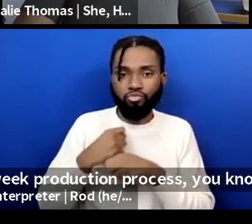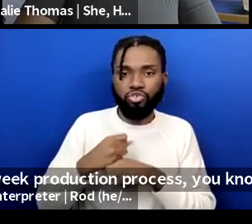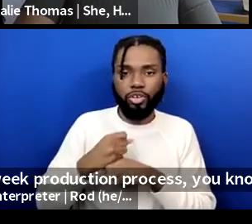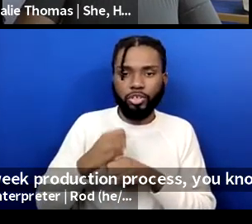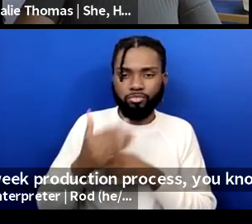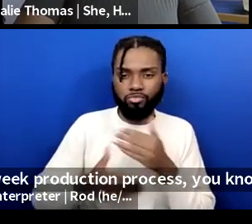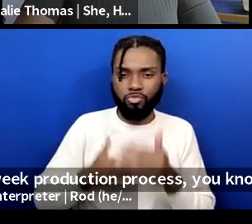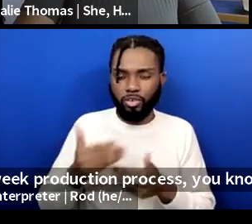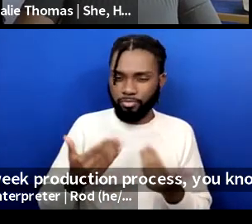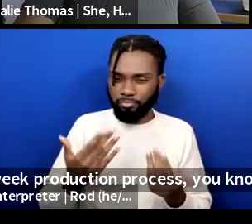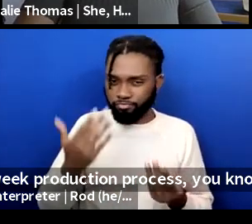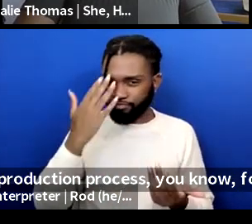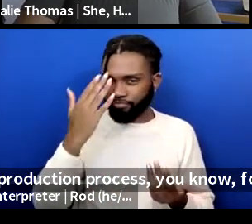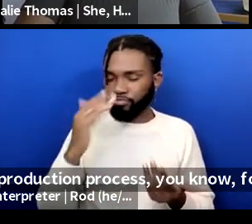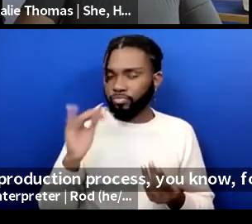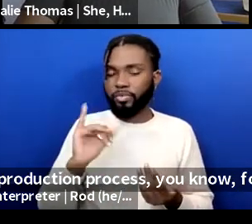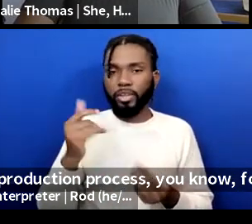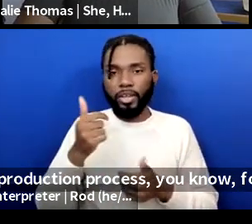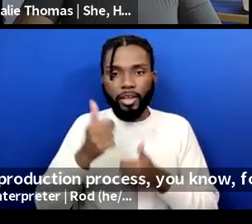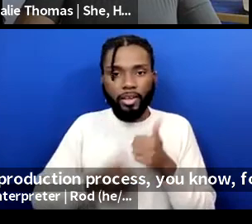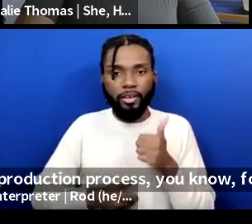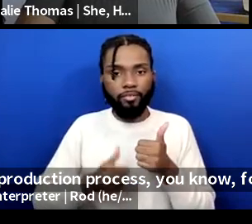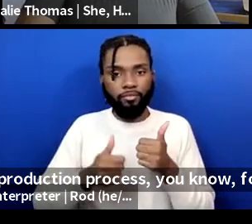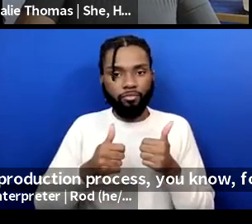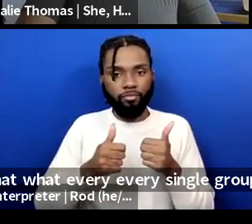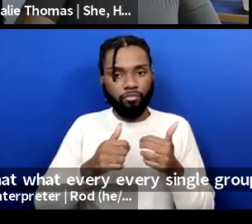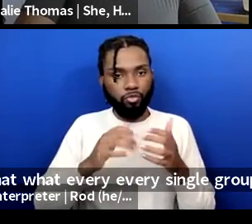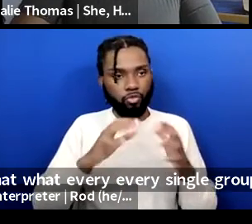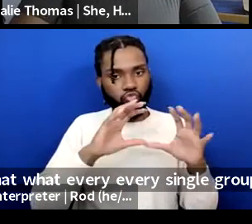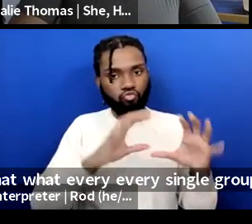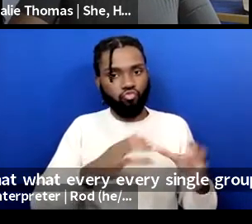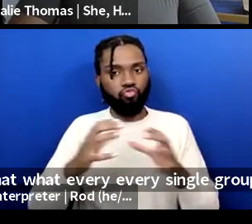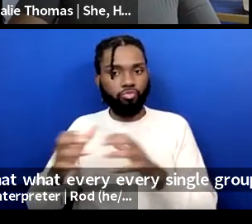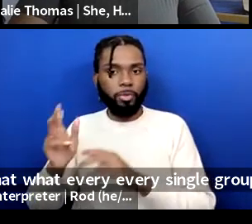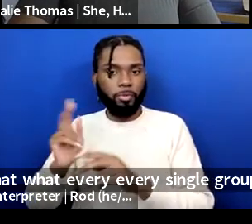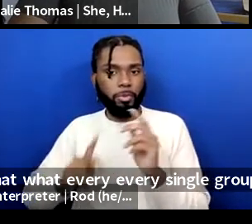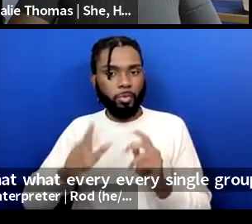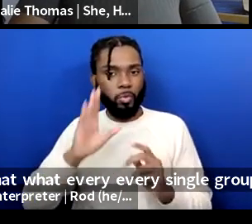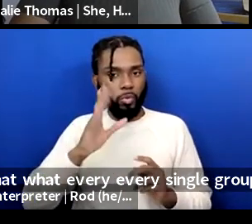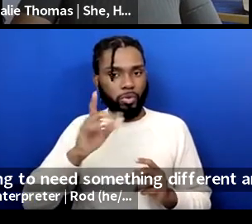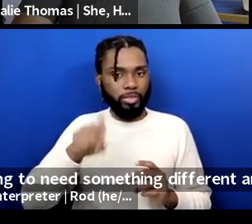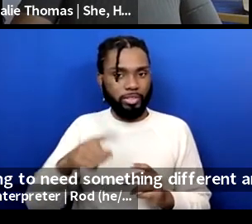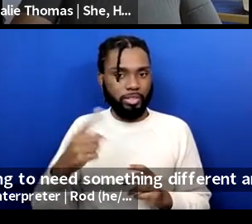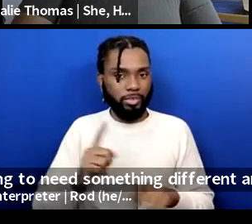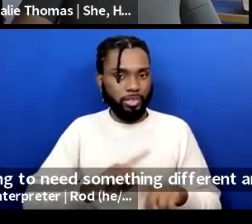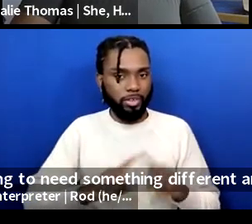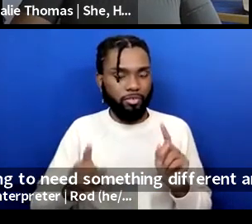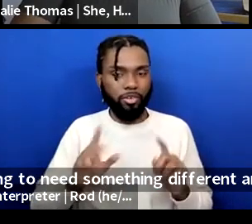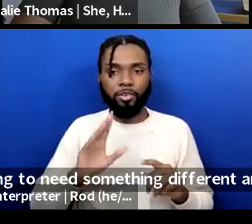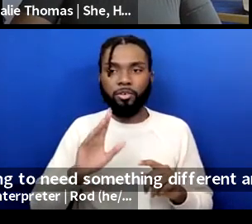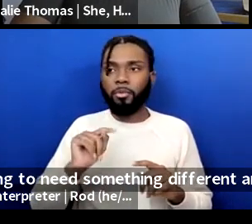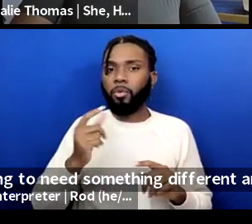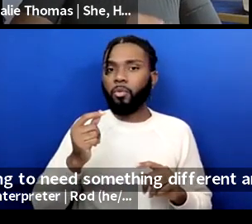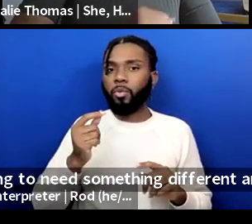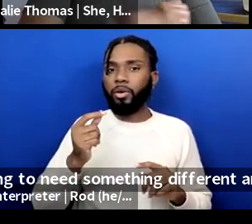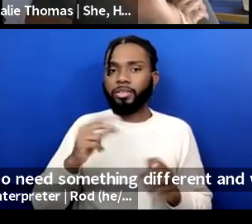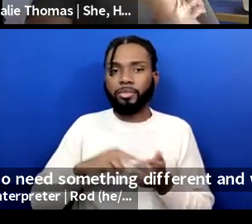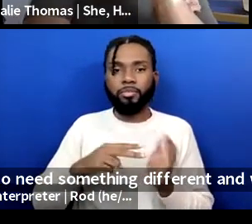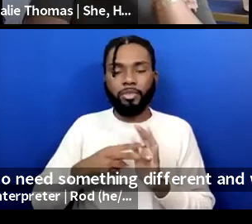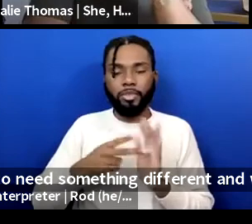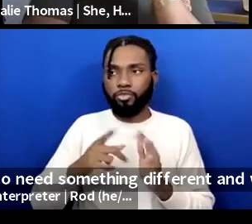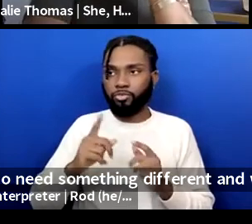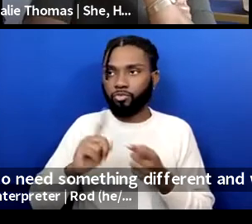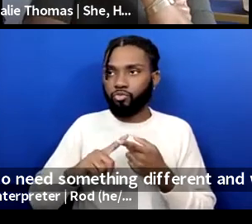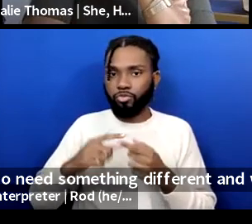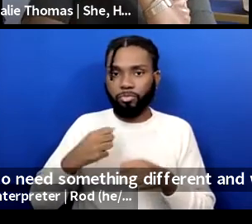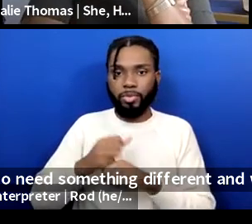what every single group of human beings is going to need something different, and what does it mean to make systems that emerge with them